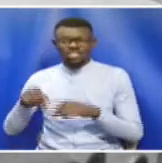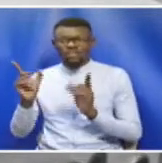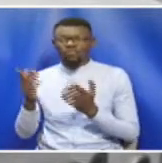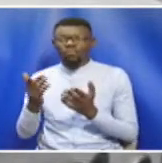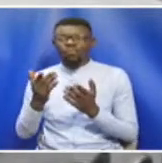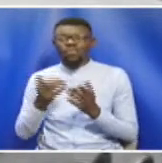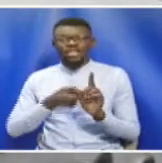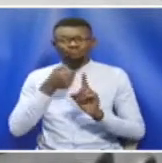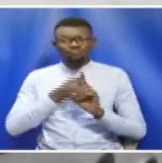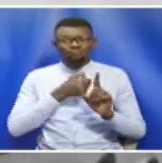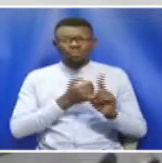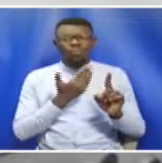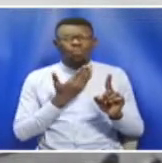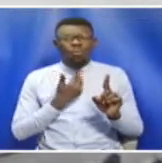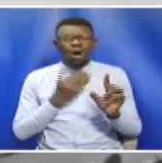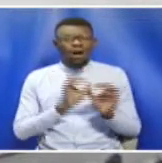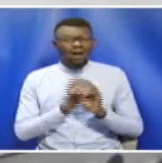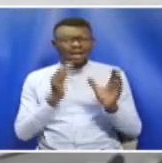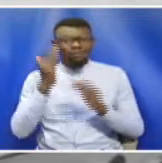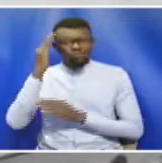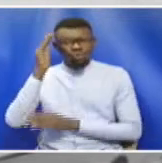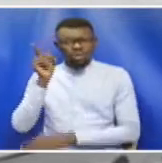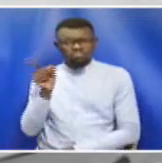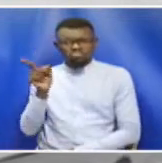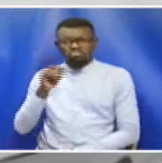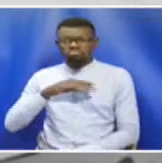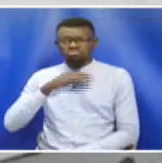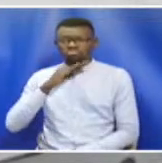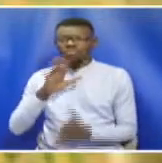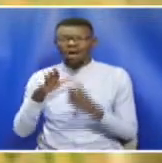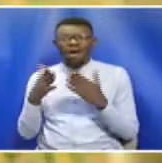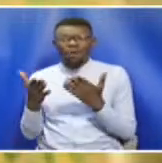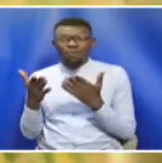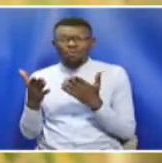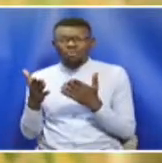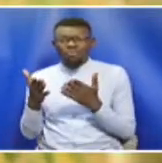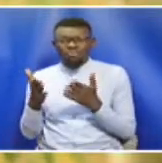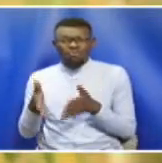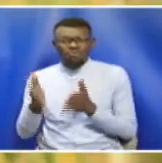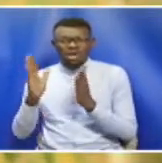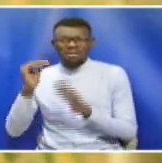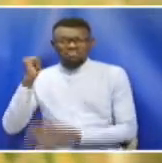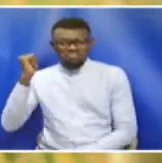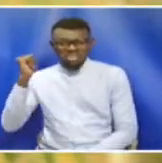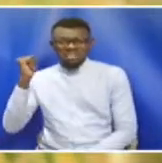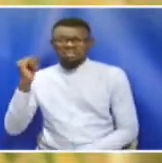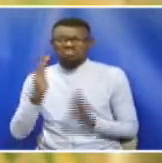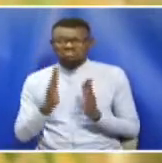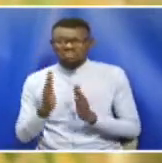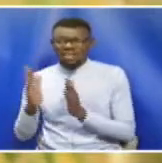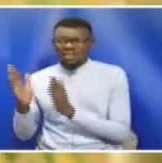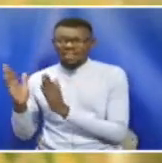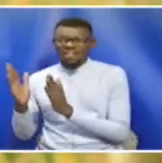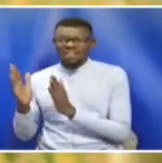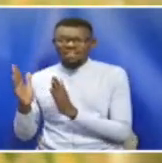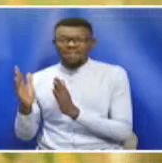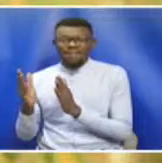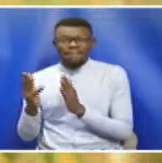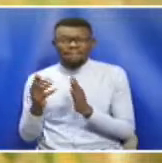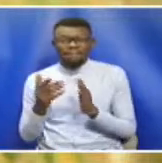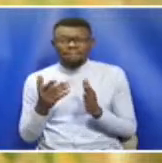Morara's death classified as a political assassination. If there's an allegation that this was a killing rather than